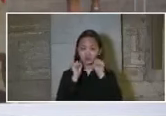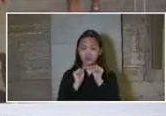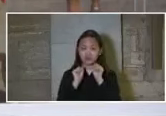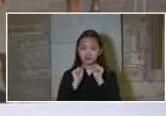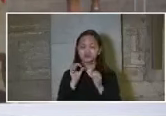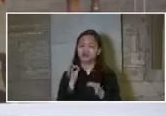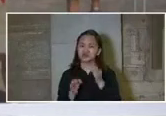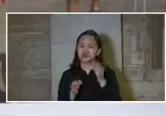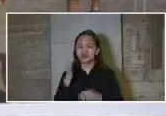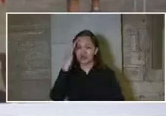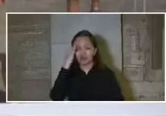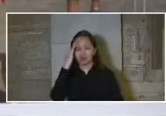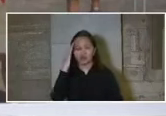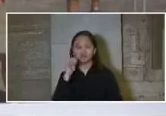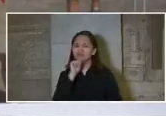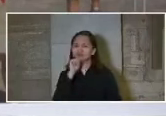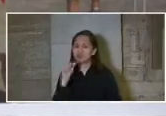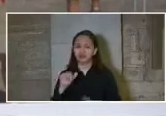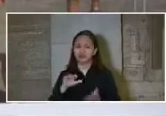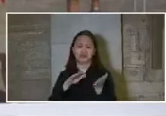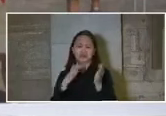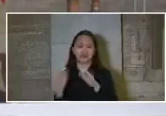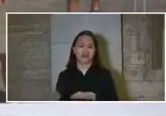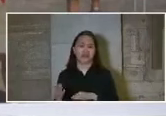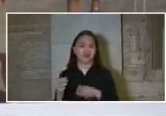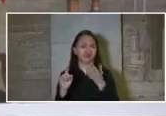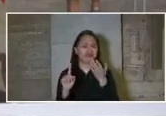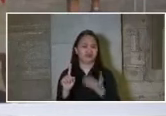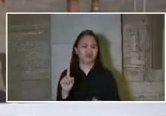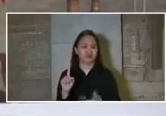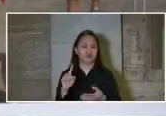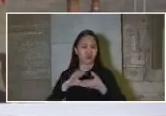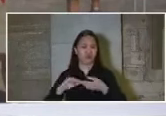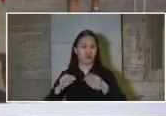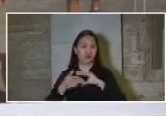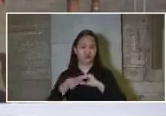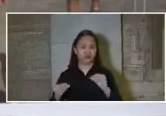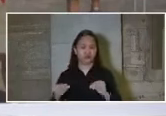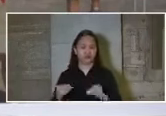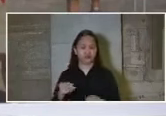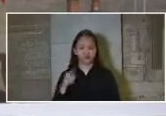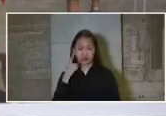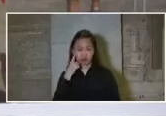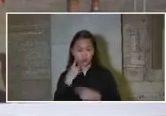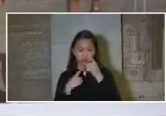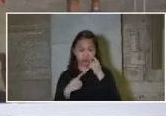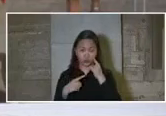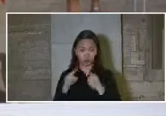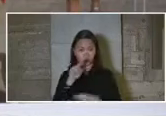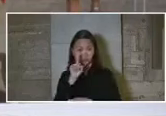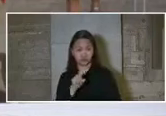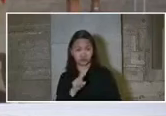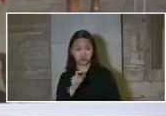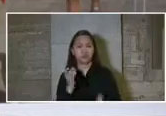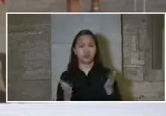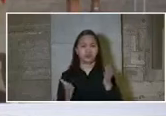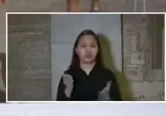hindi namamatay yung bida sa kwento, may iyak pa ba tayo? Siguro hindi